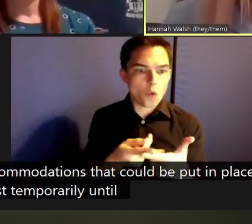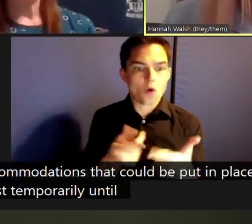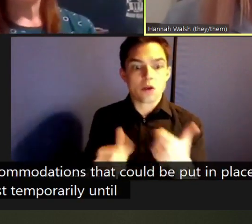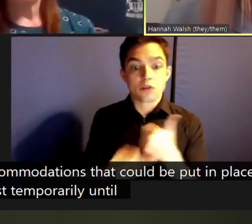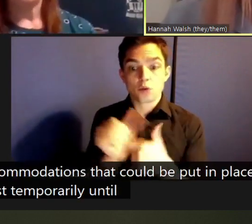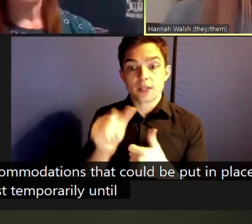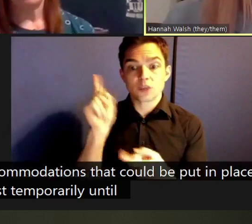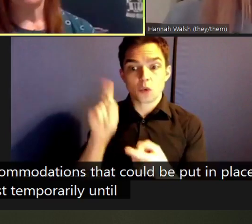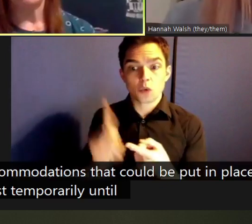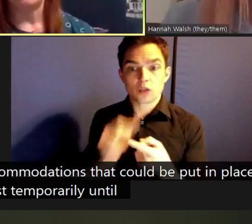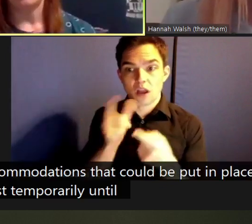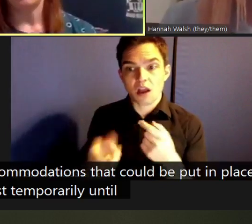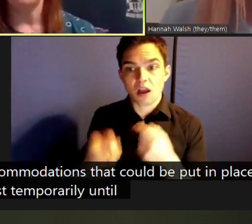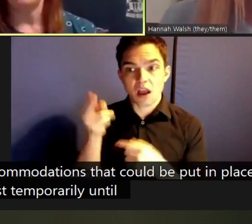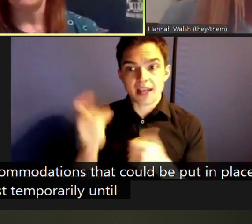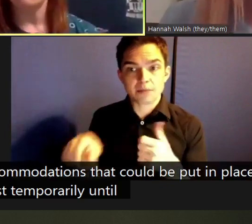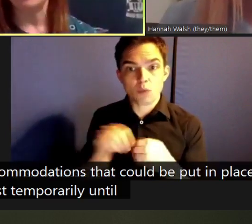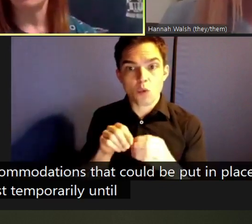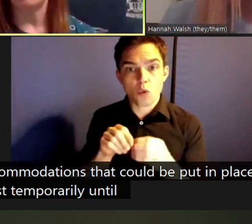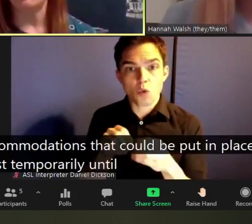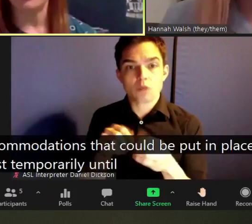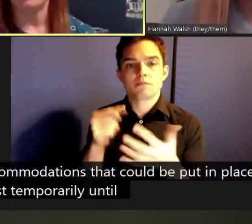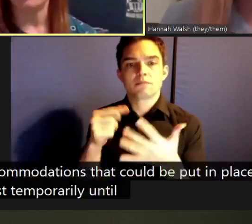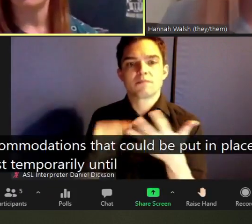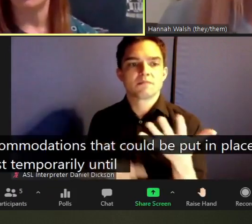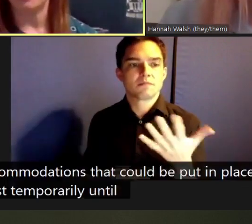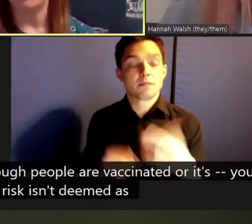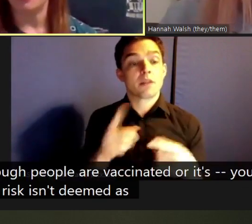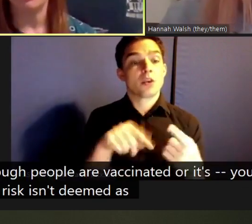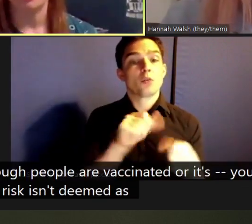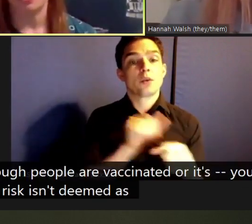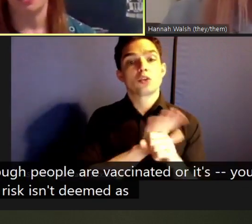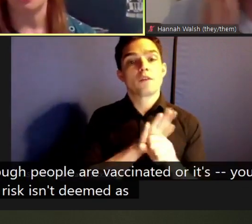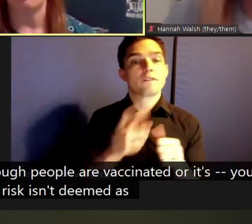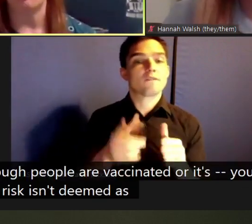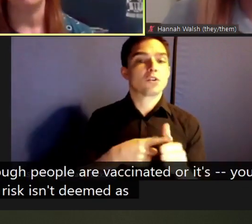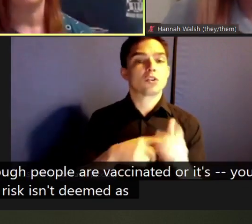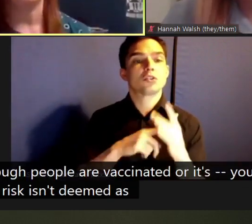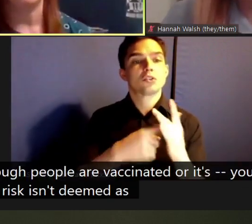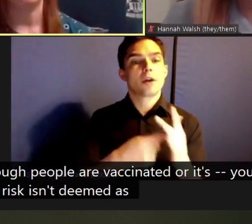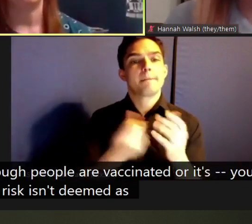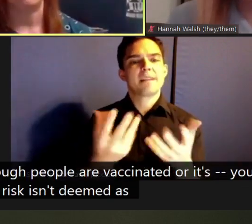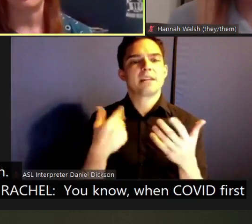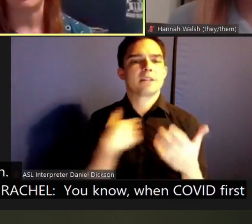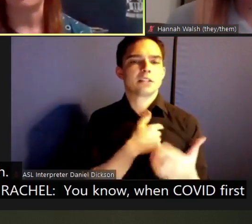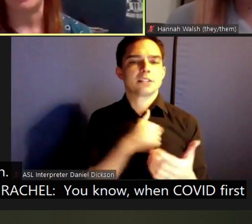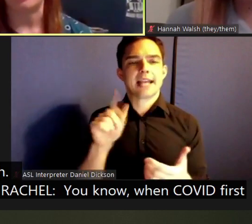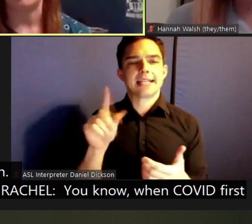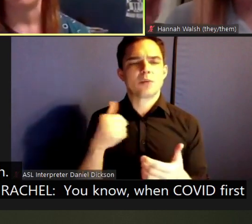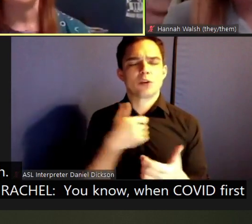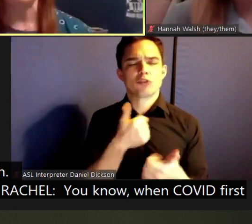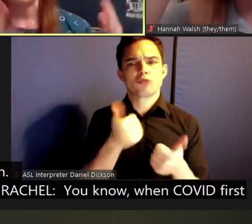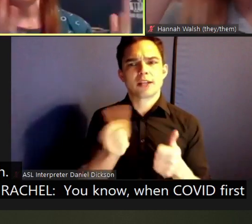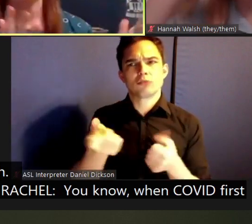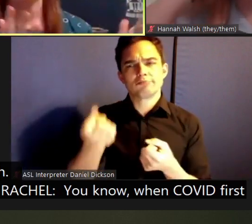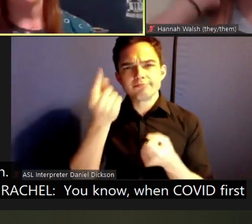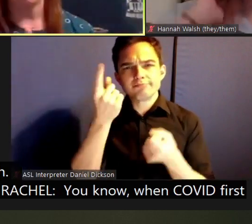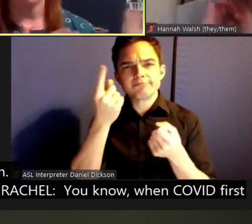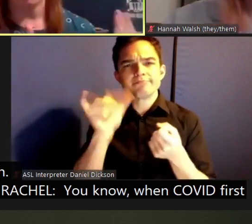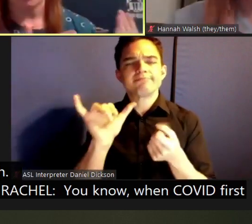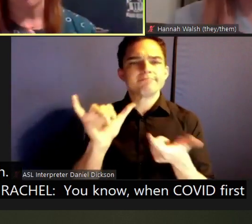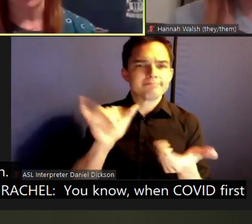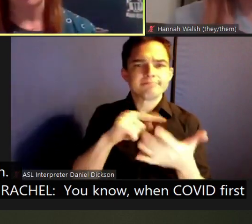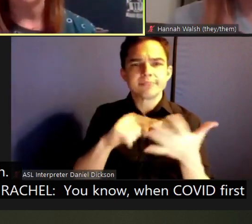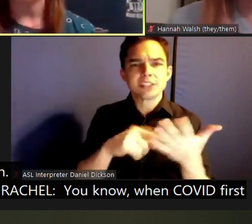deemed as high. When COVID first started, a lot of us in the ADA world were trying to wrap our head around, let's take these